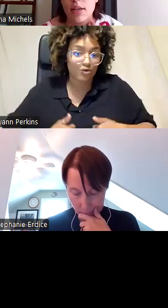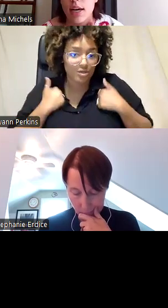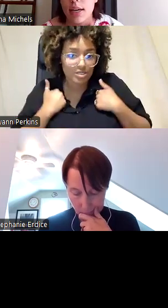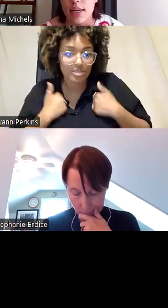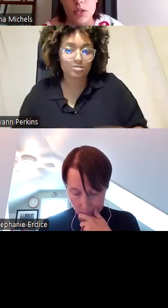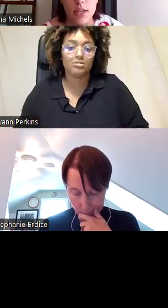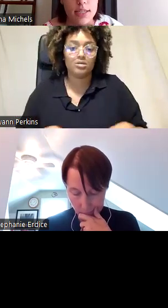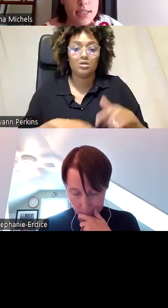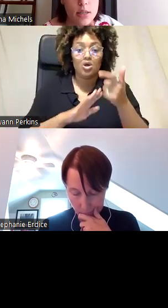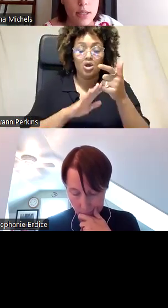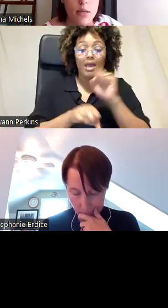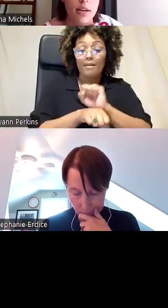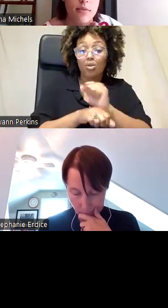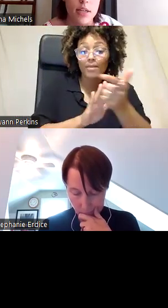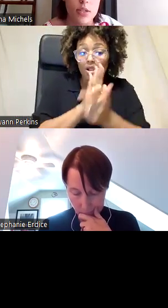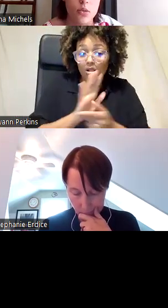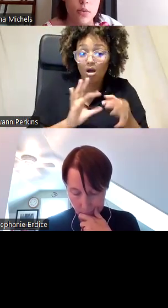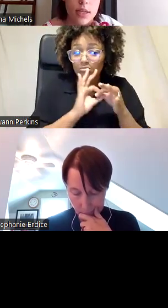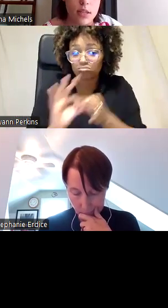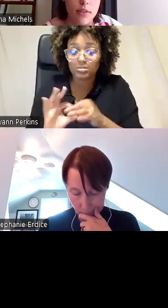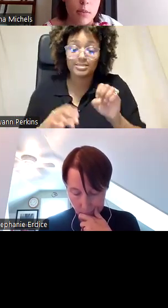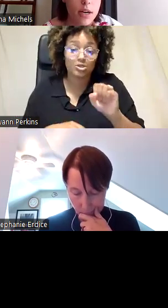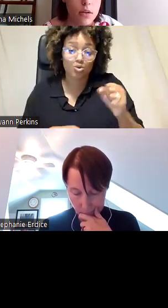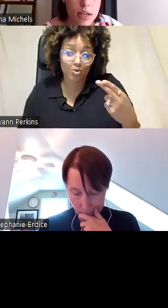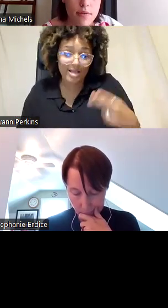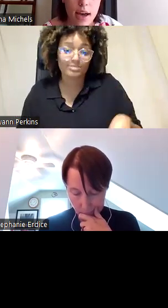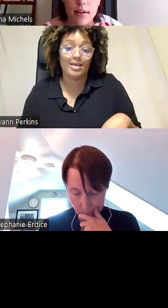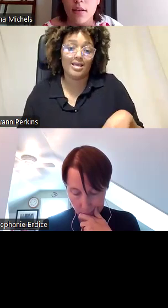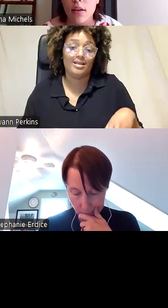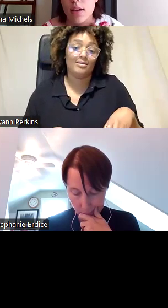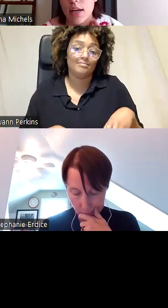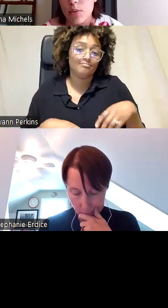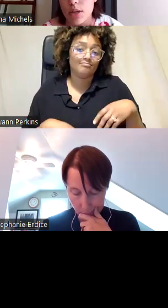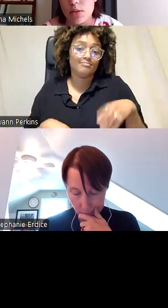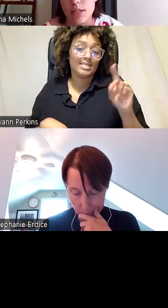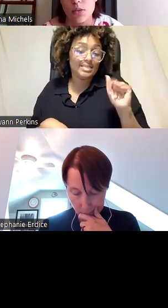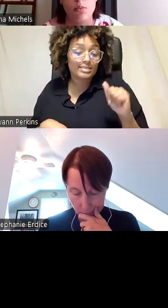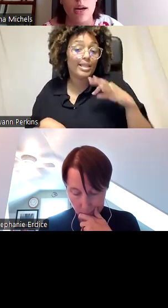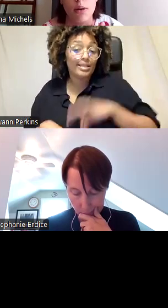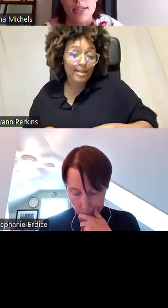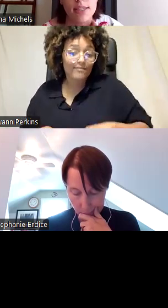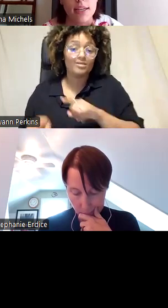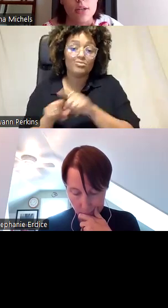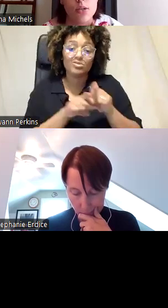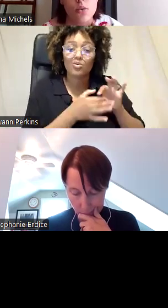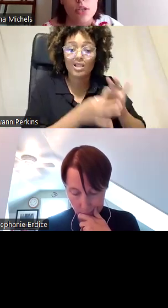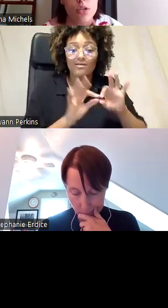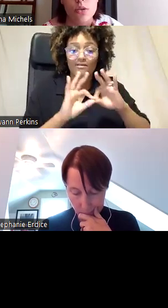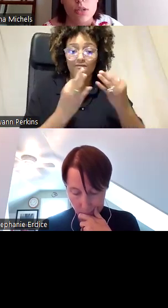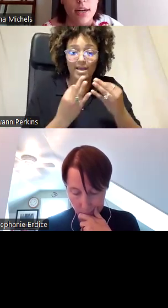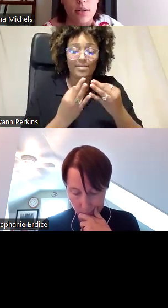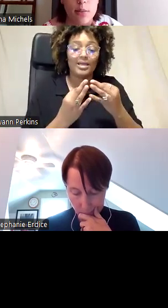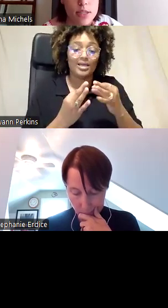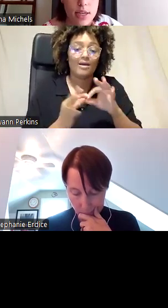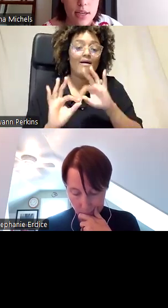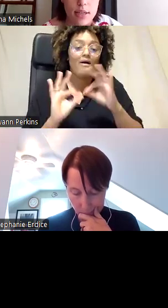cases, cases related to disability benefits or related to the Family Medical Leave Act. We can also assist with primary and secondary school